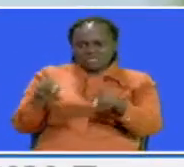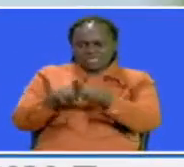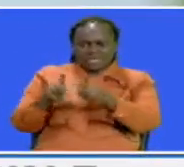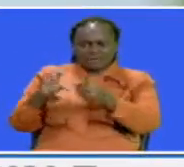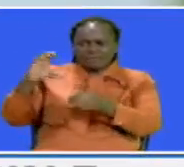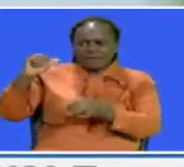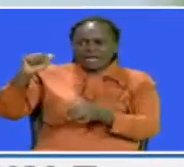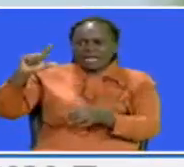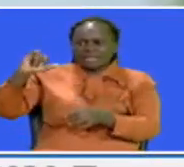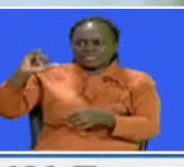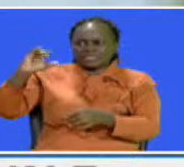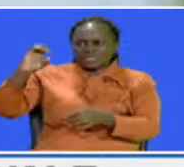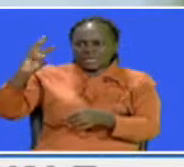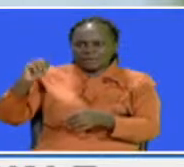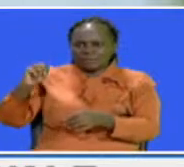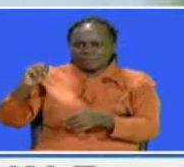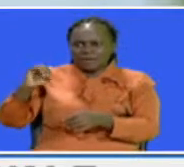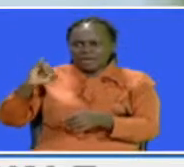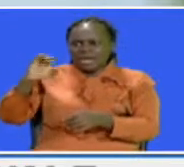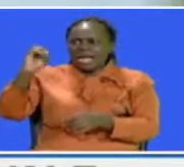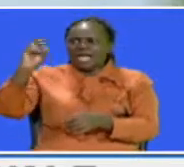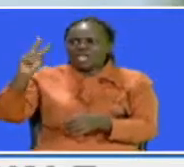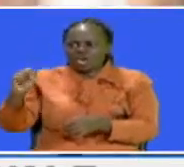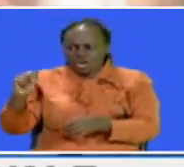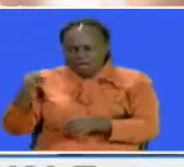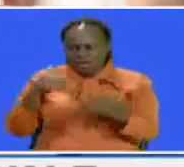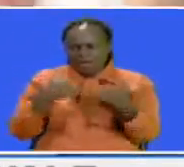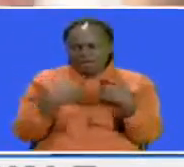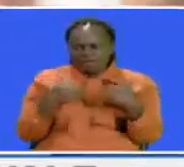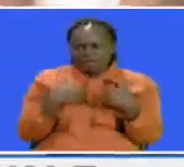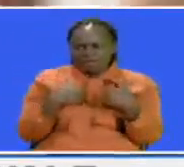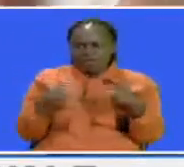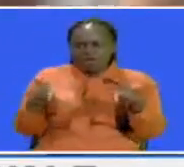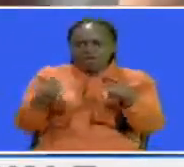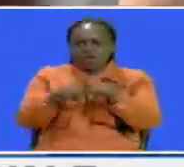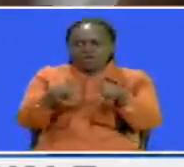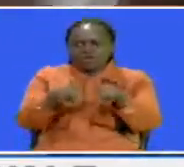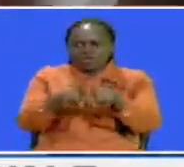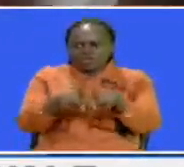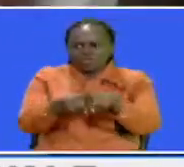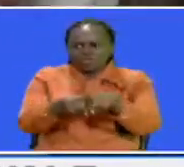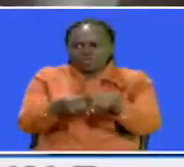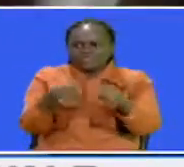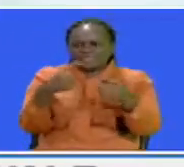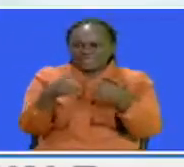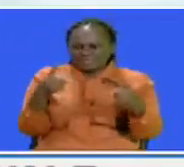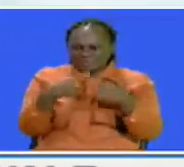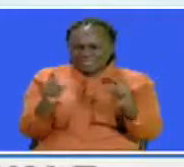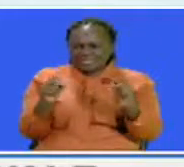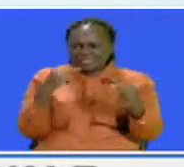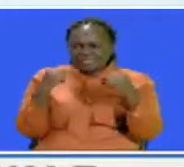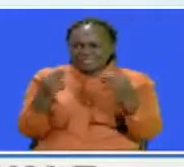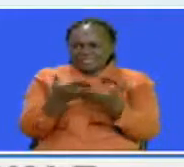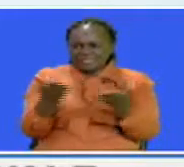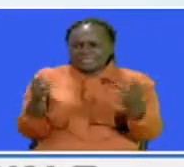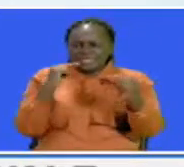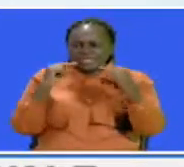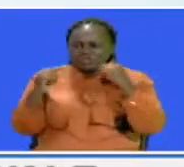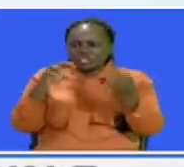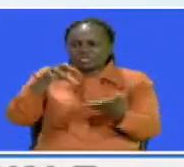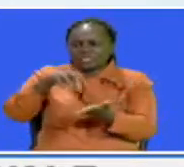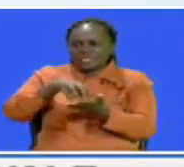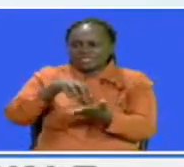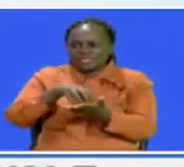and iron, and selenium. There's a mineral called selenium, and also vitamin B12. So most of the malnutrition